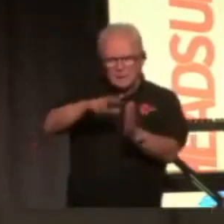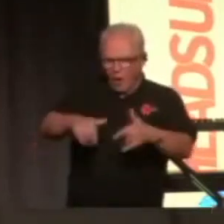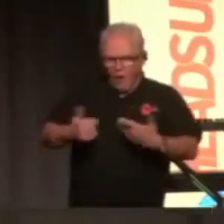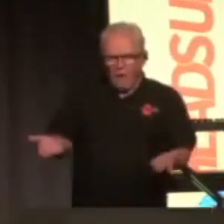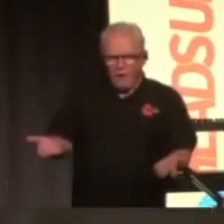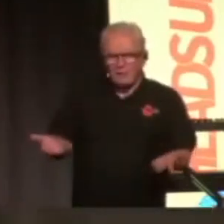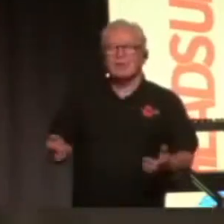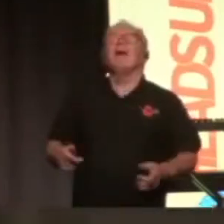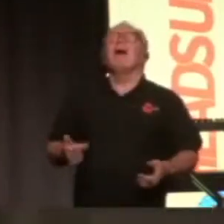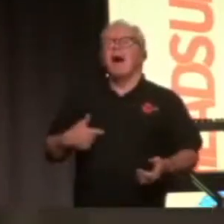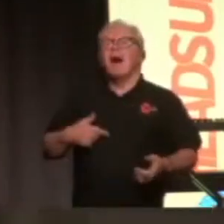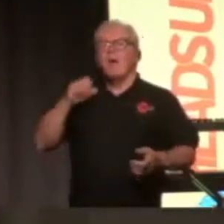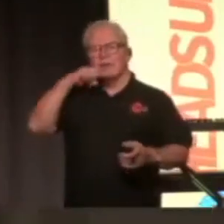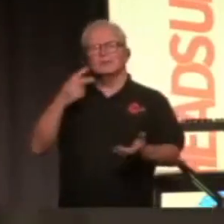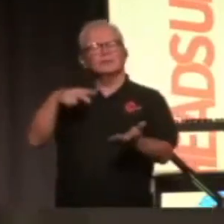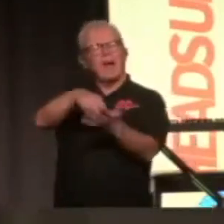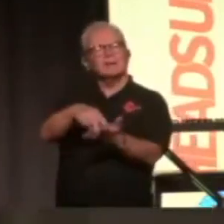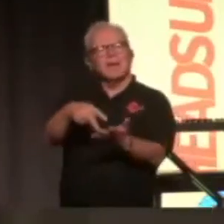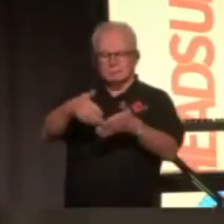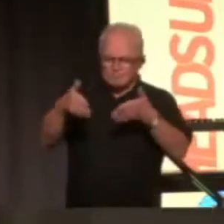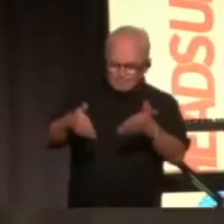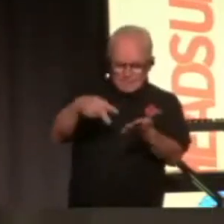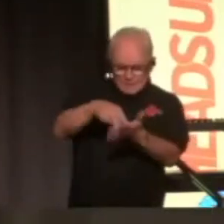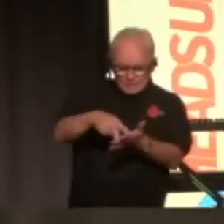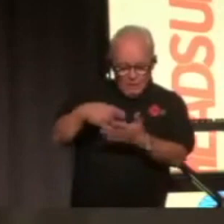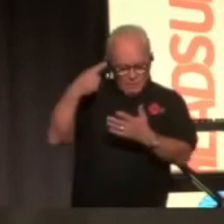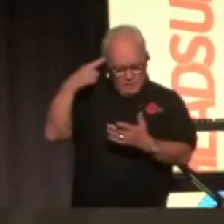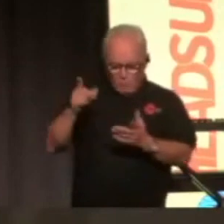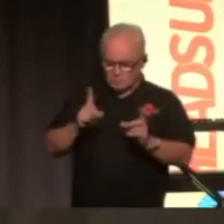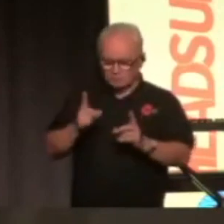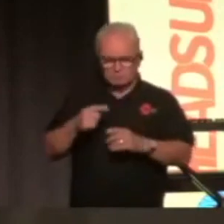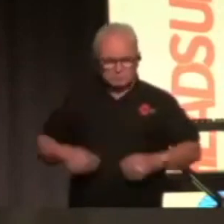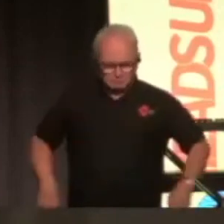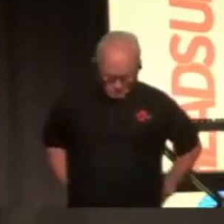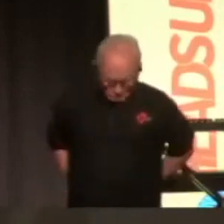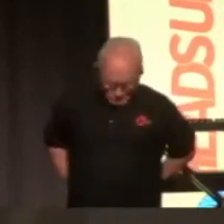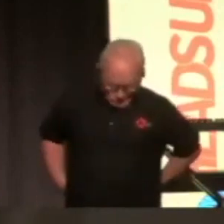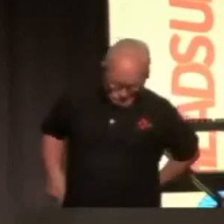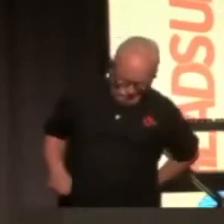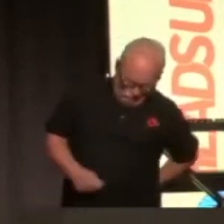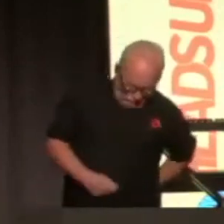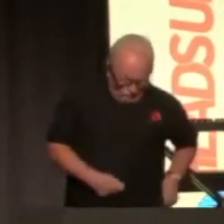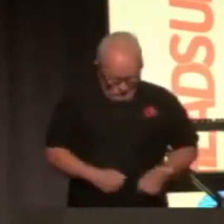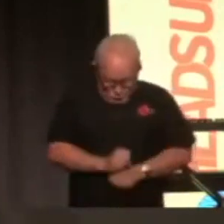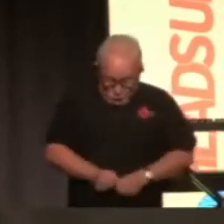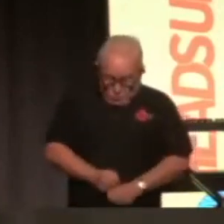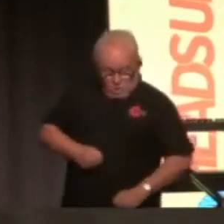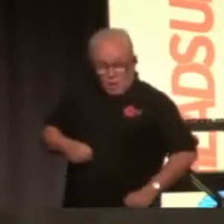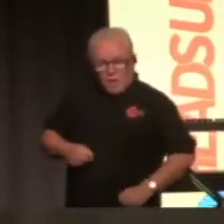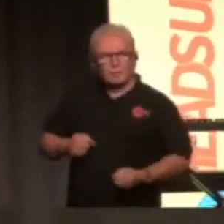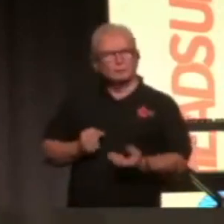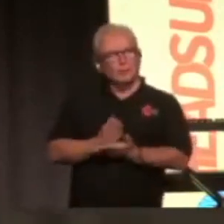your standing, having girded yourself with this belt of truth.